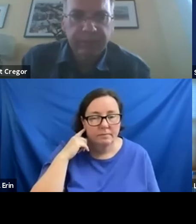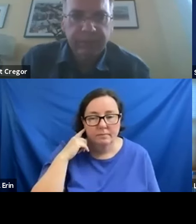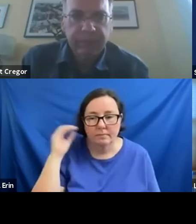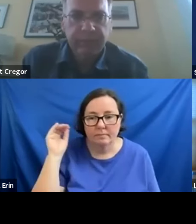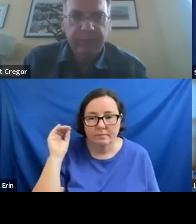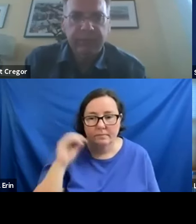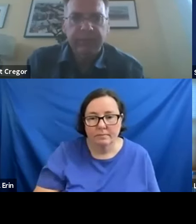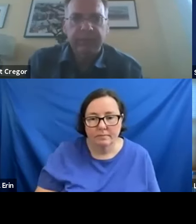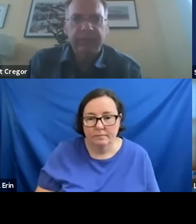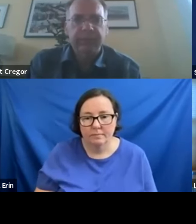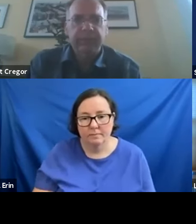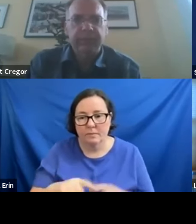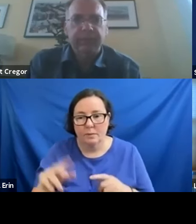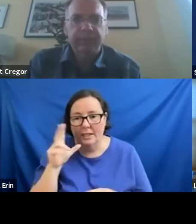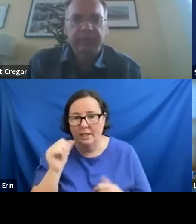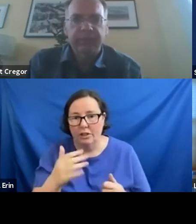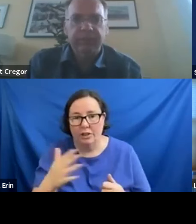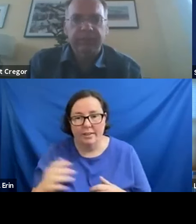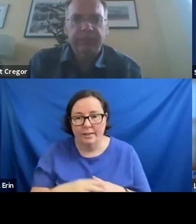We can't hear you.